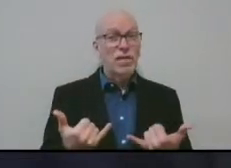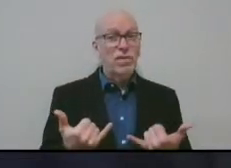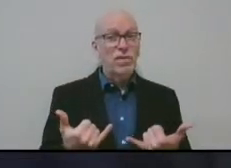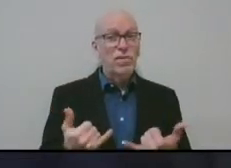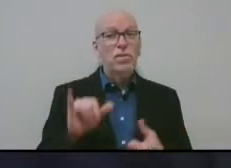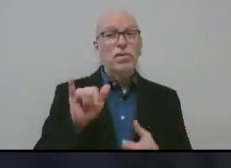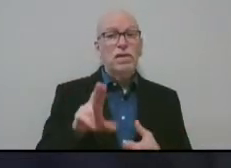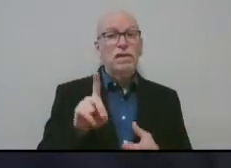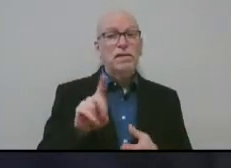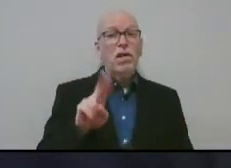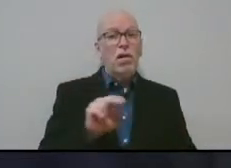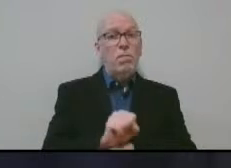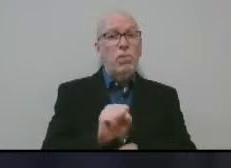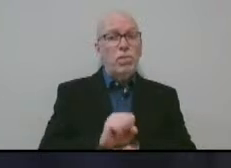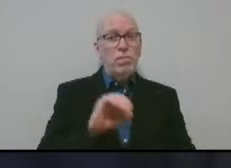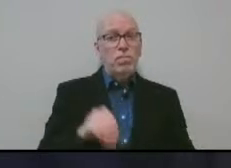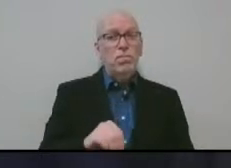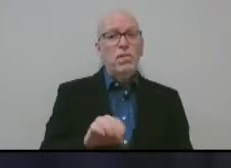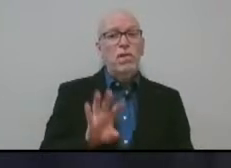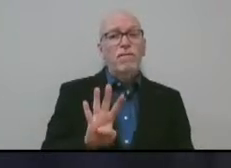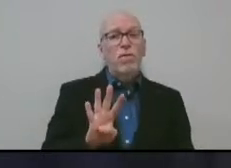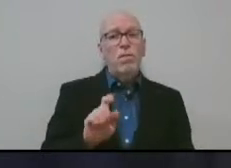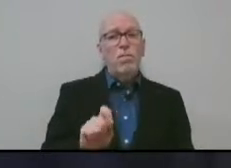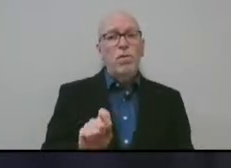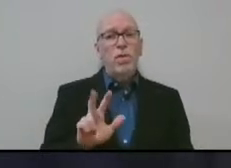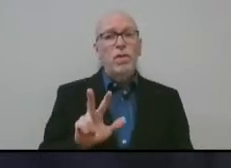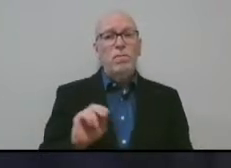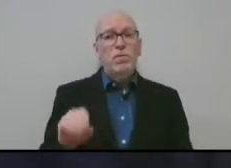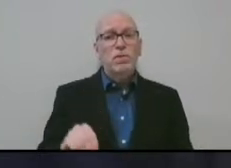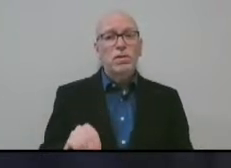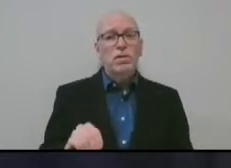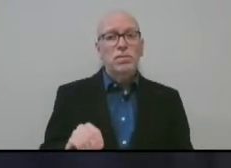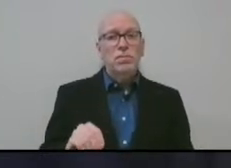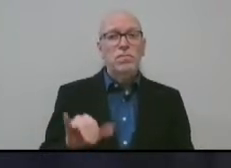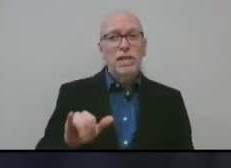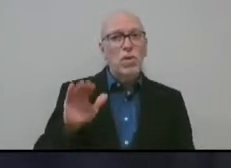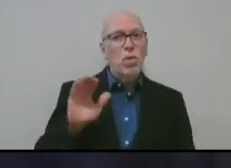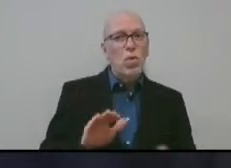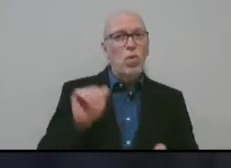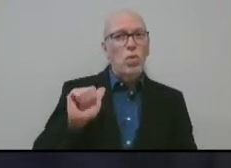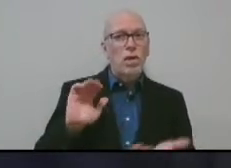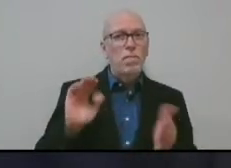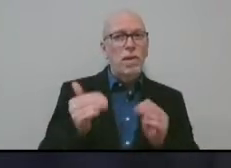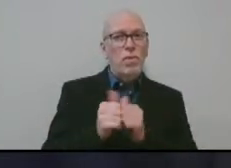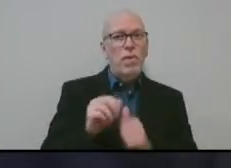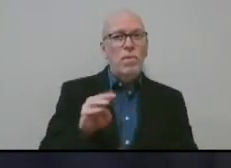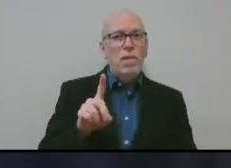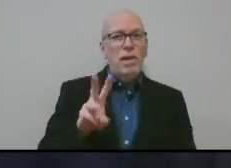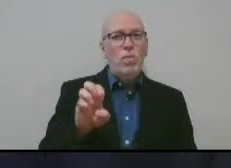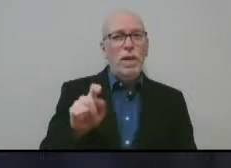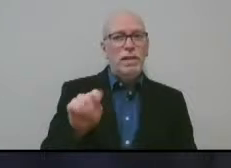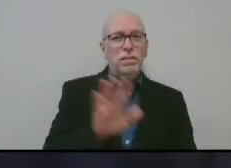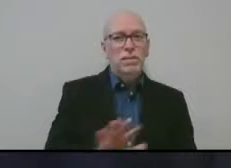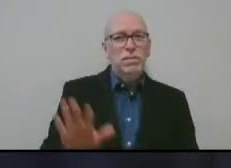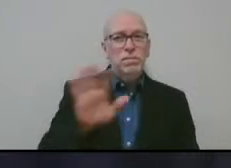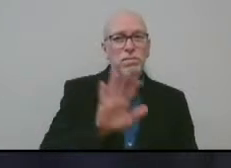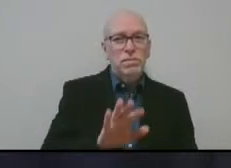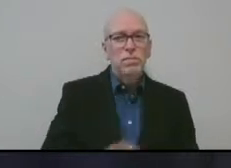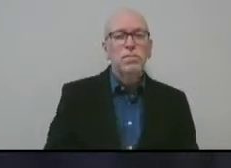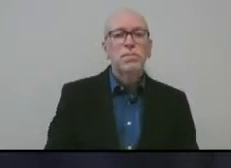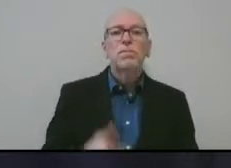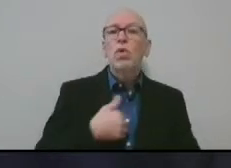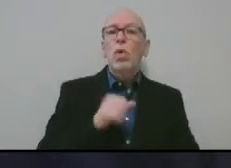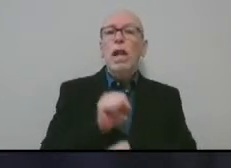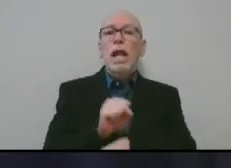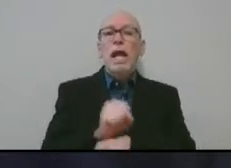Indiana's unemployment rate is at 4.3%, which is the lowest among our Midwestern states. Our labor participation rate